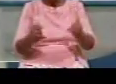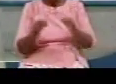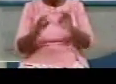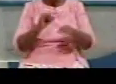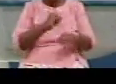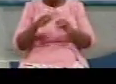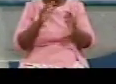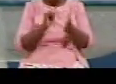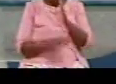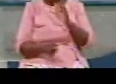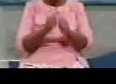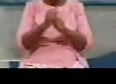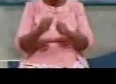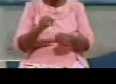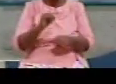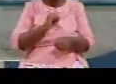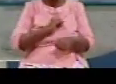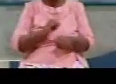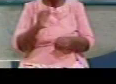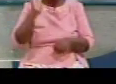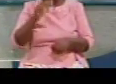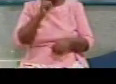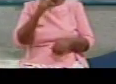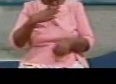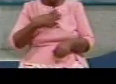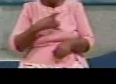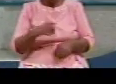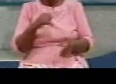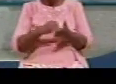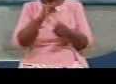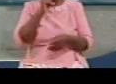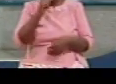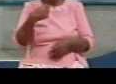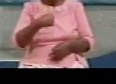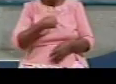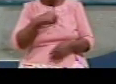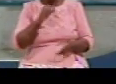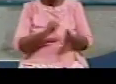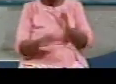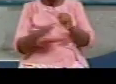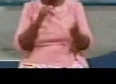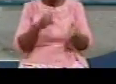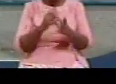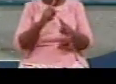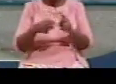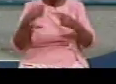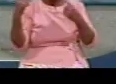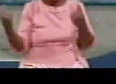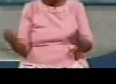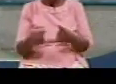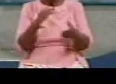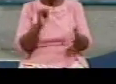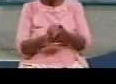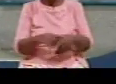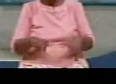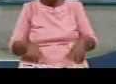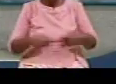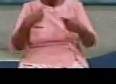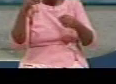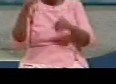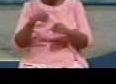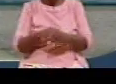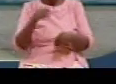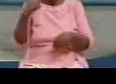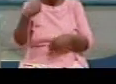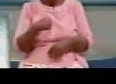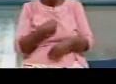not, it is no more I that do it, but sin that dwelleth in me.